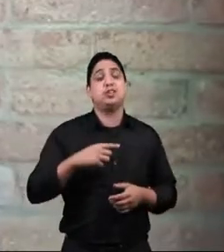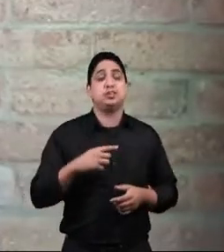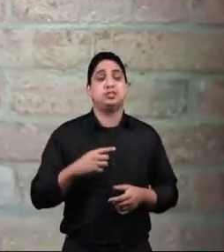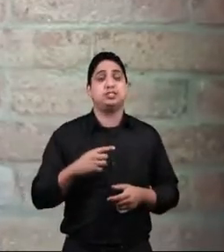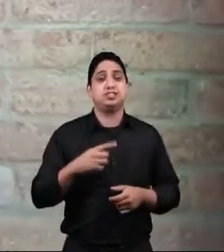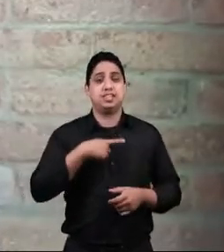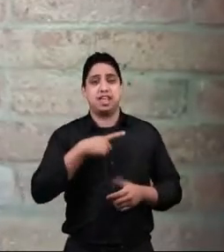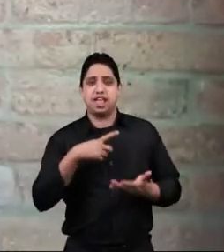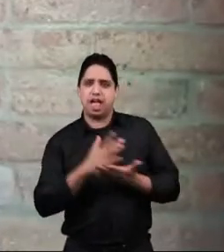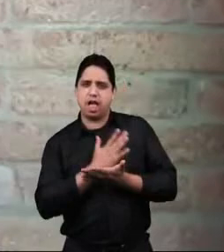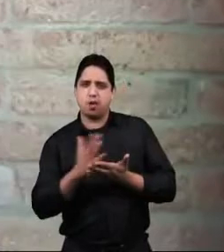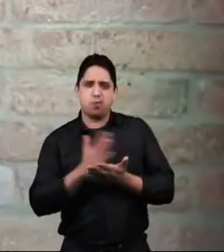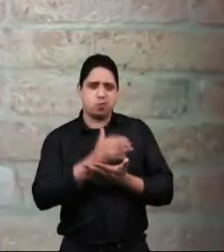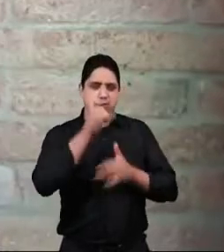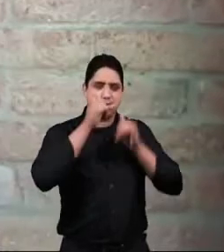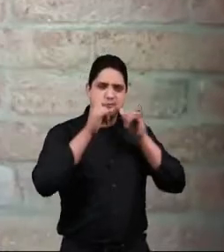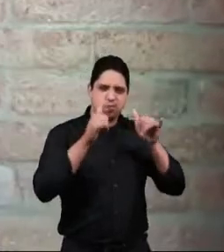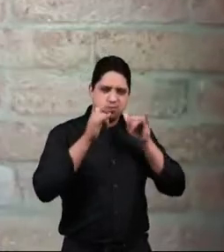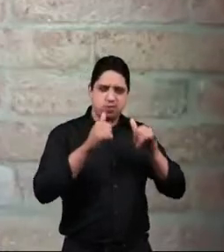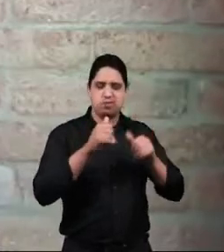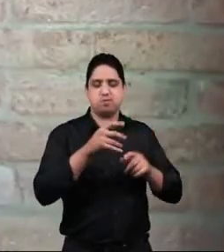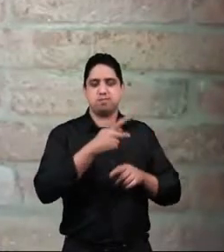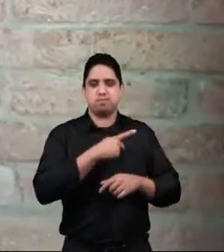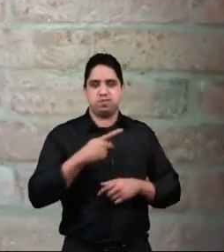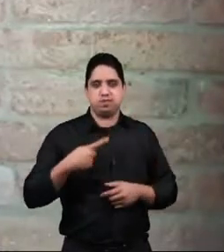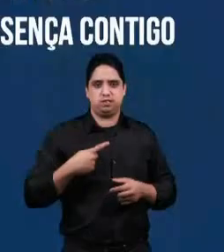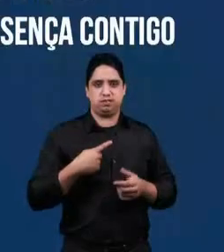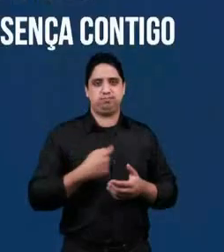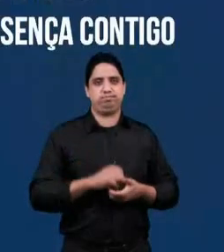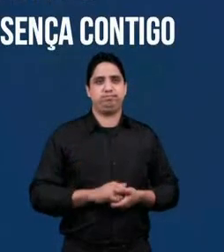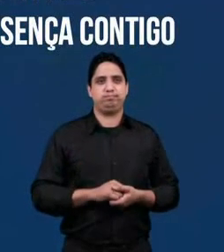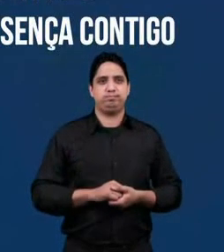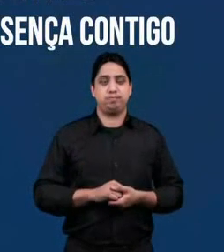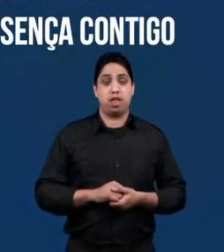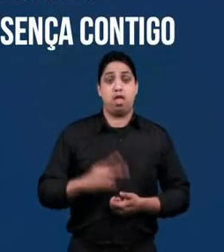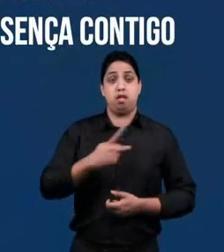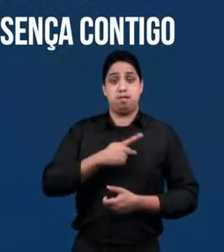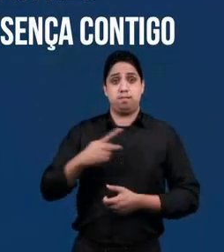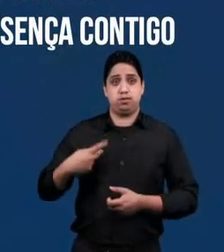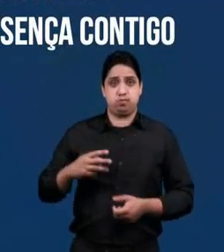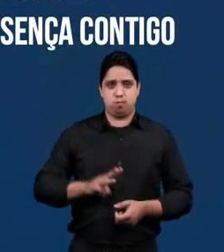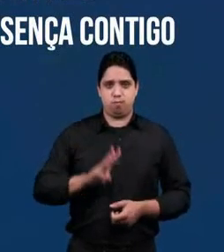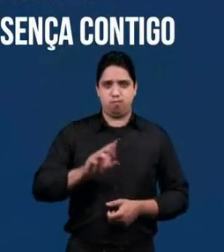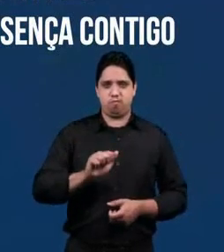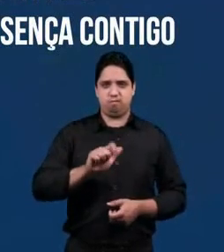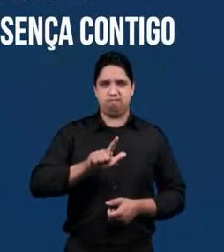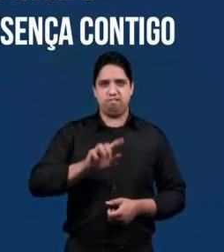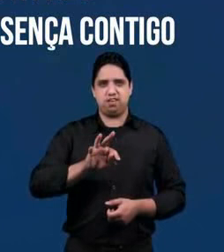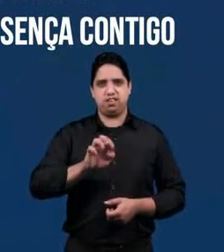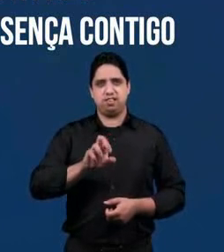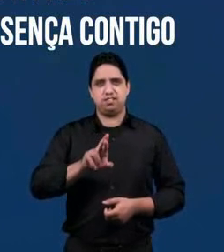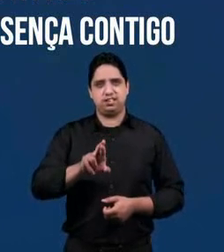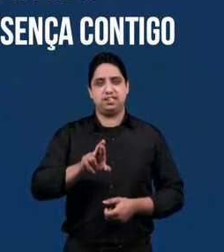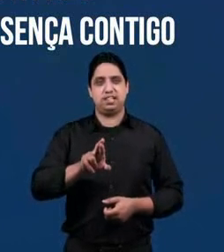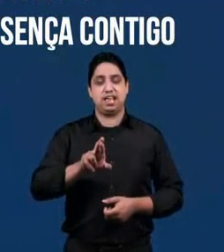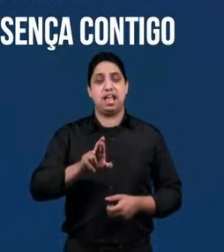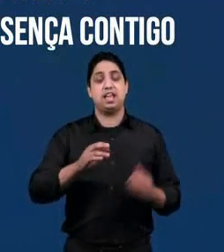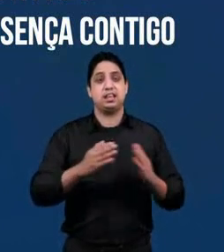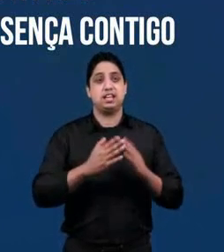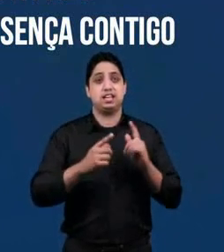At this moment, we would like to see a few pastoral letters that were sent to the churches. Pastoral letter from